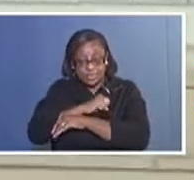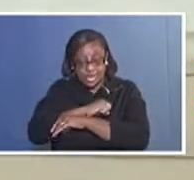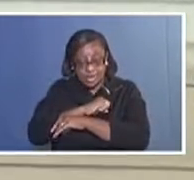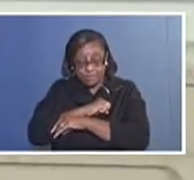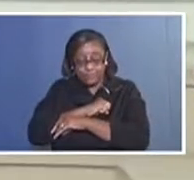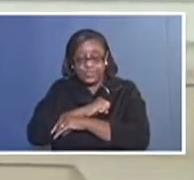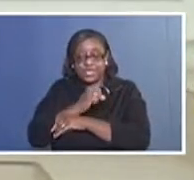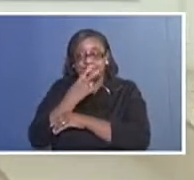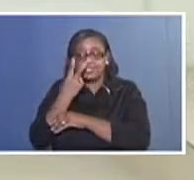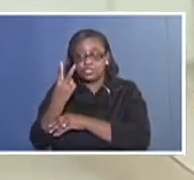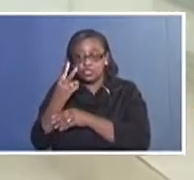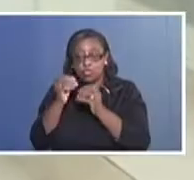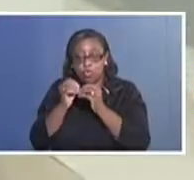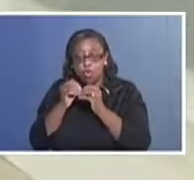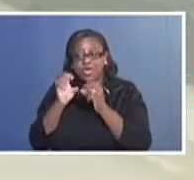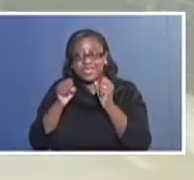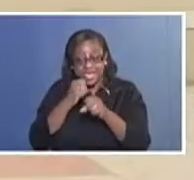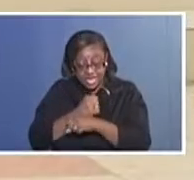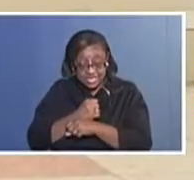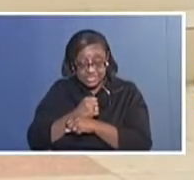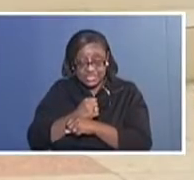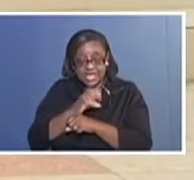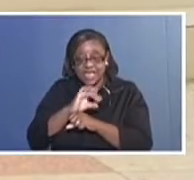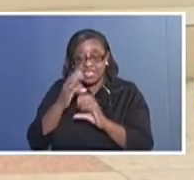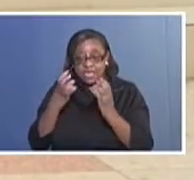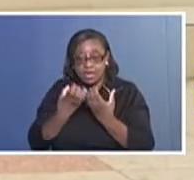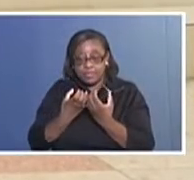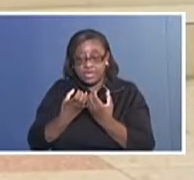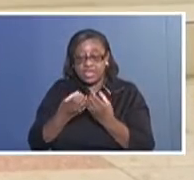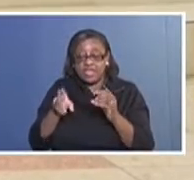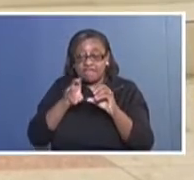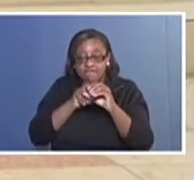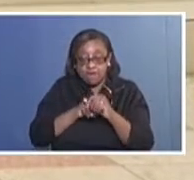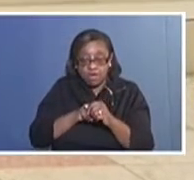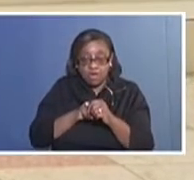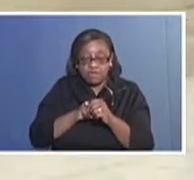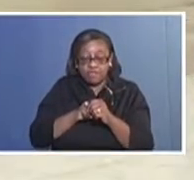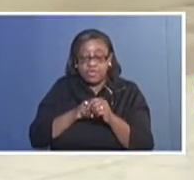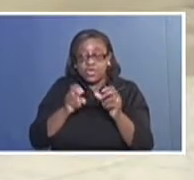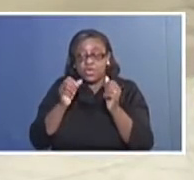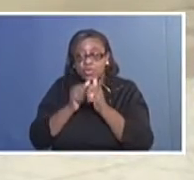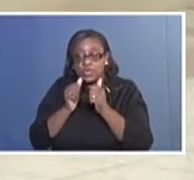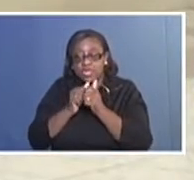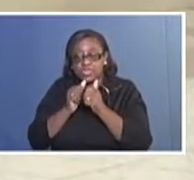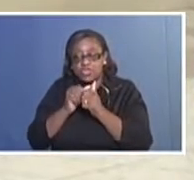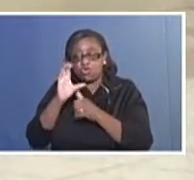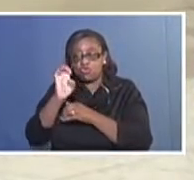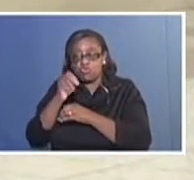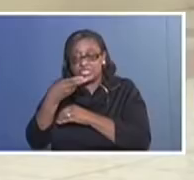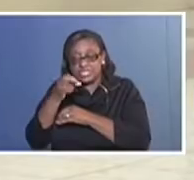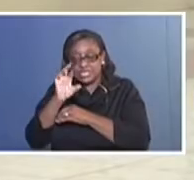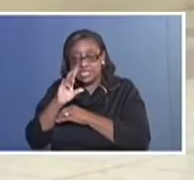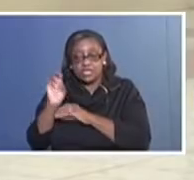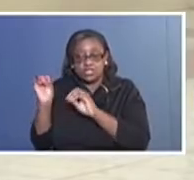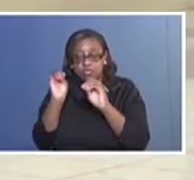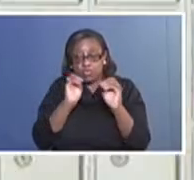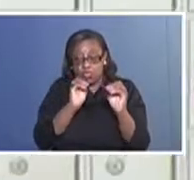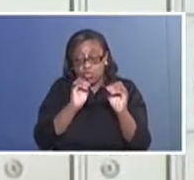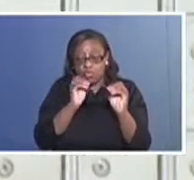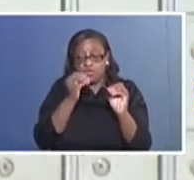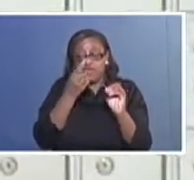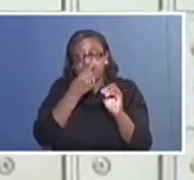years remain on that lease, adding that the company that had been involved in the Christie administration's plan to relocate the post office